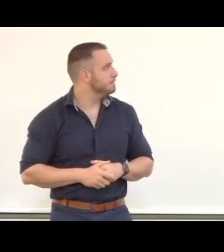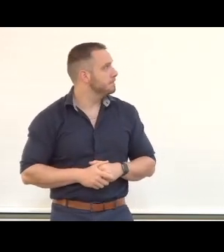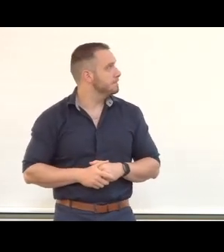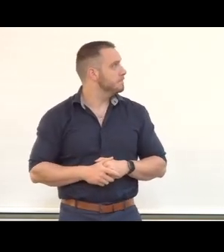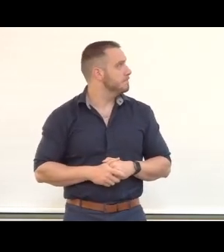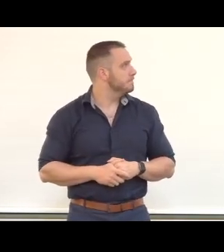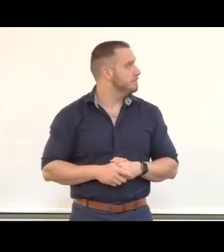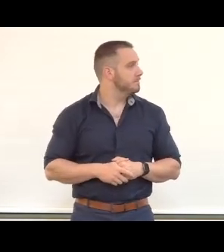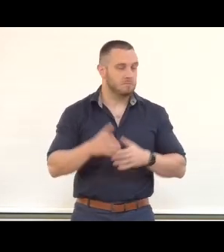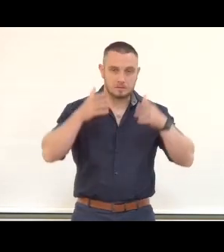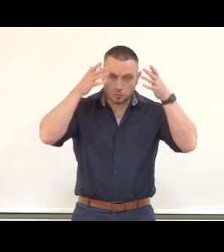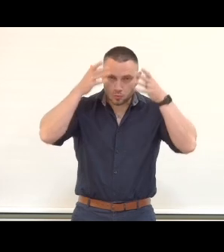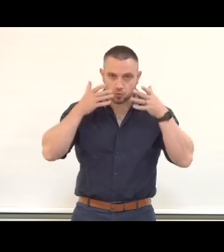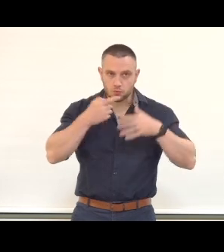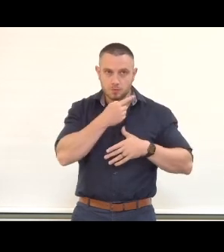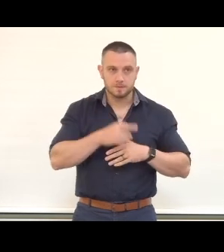Robert Wild in the suit.